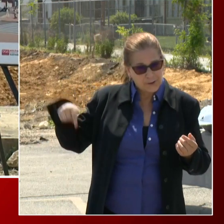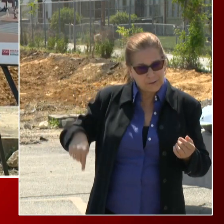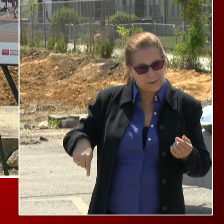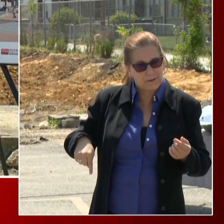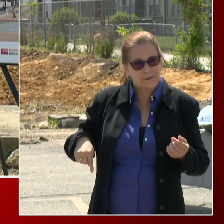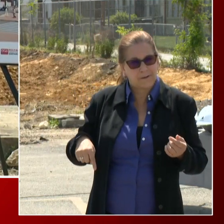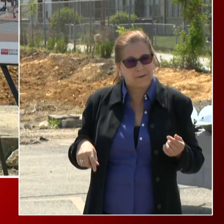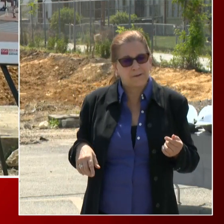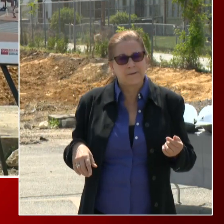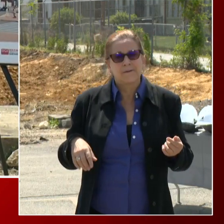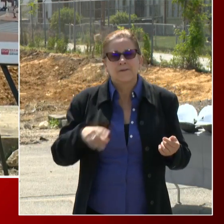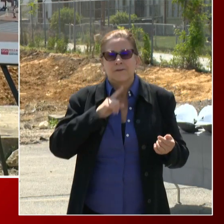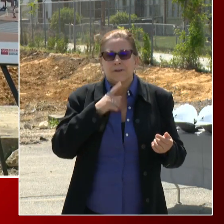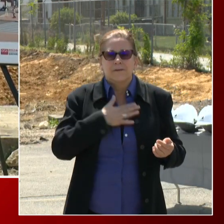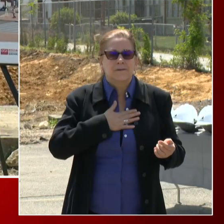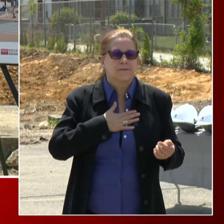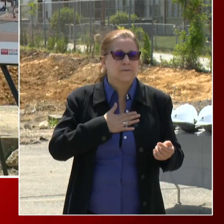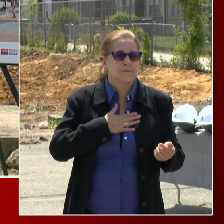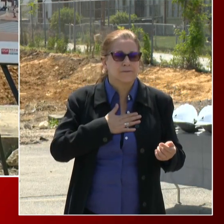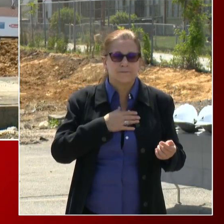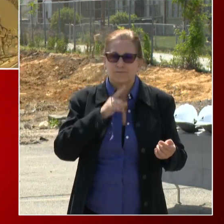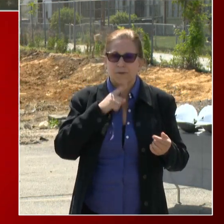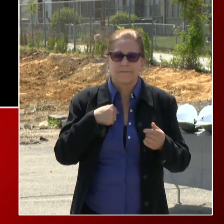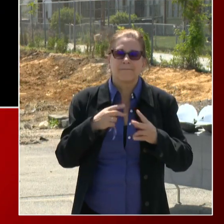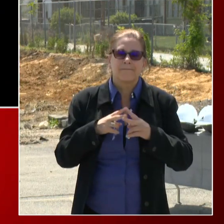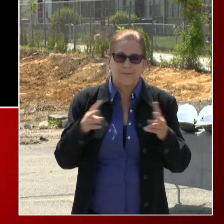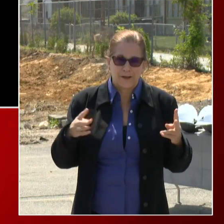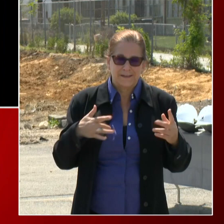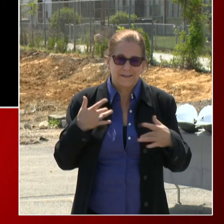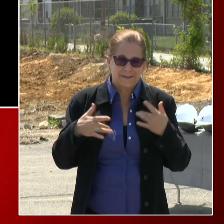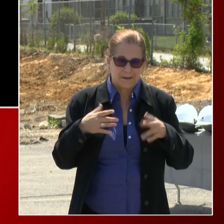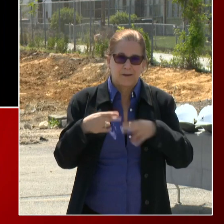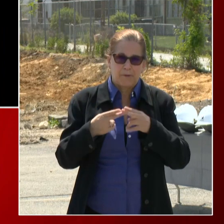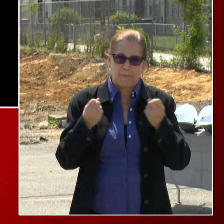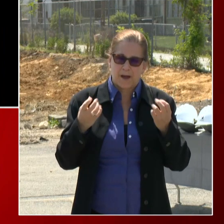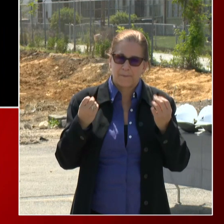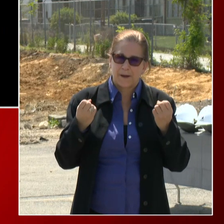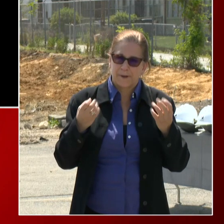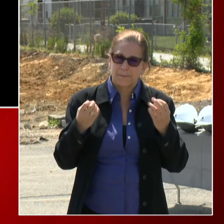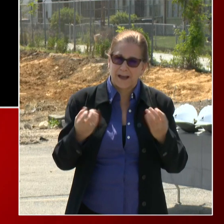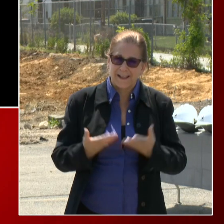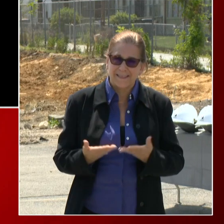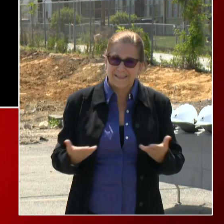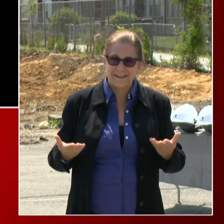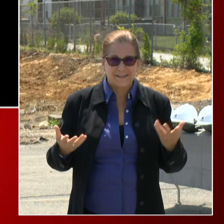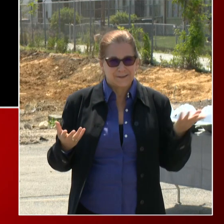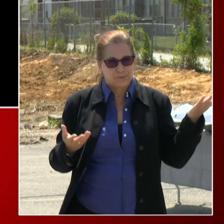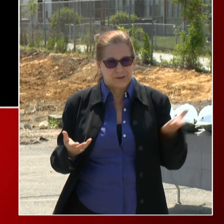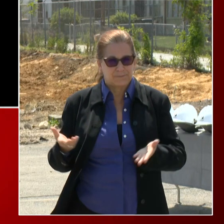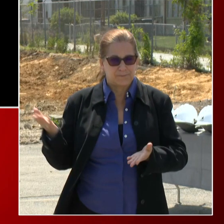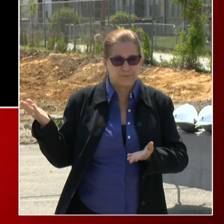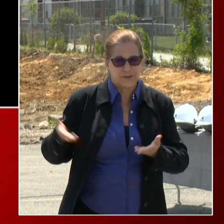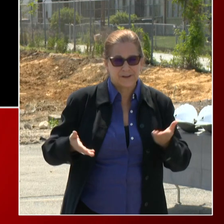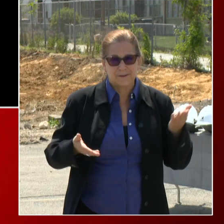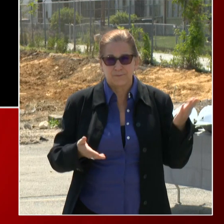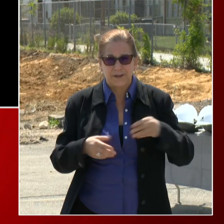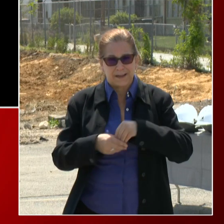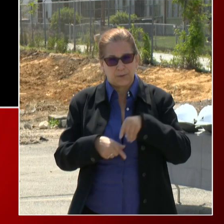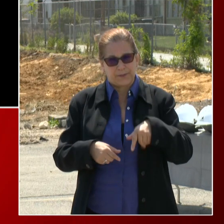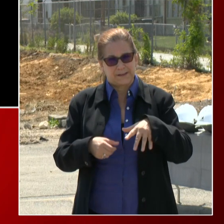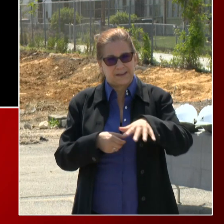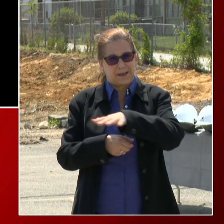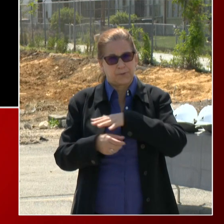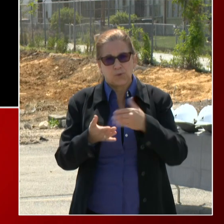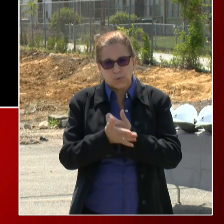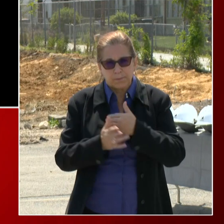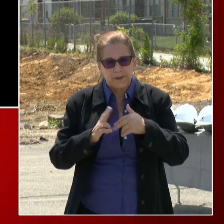We are excited about the amenities that will be brought to this neighborhood where DGS will now be located when